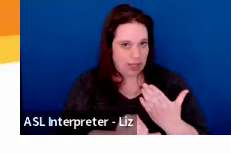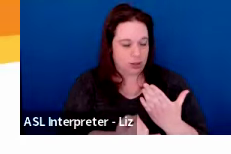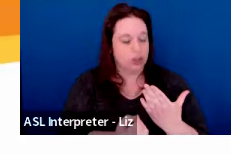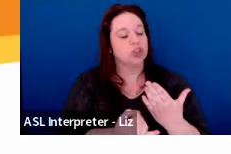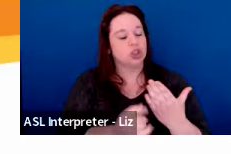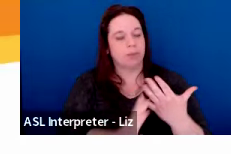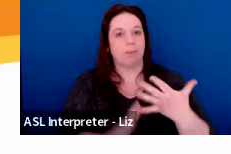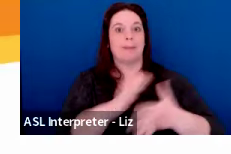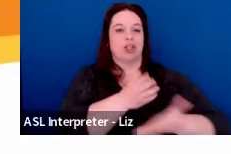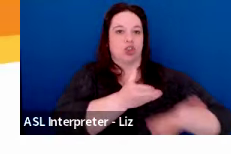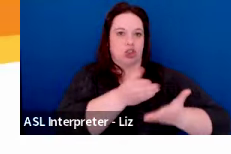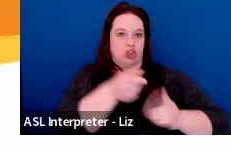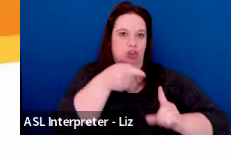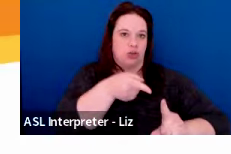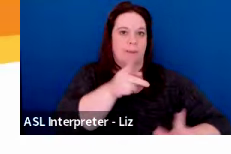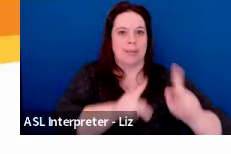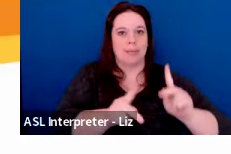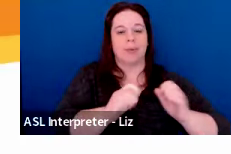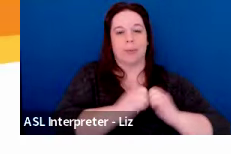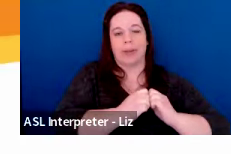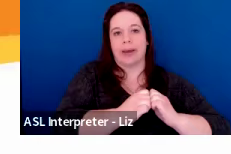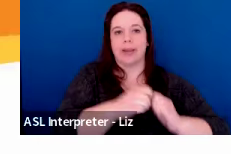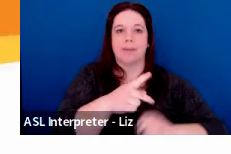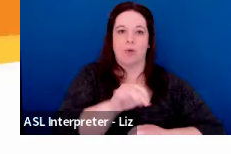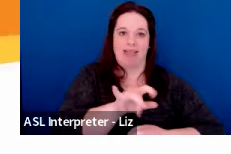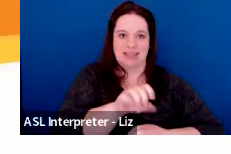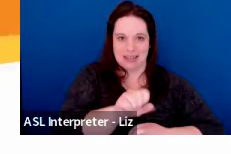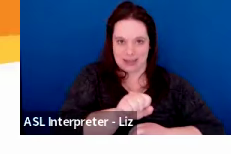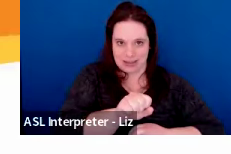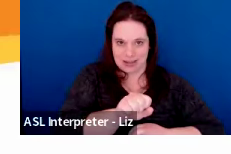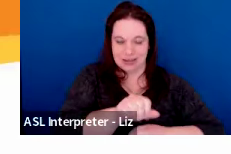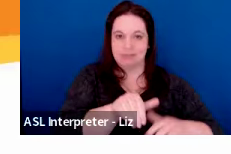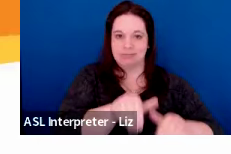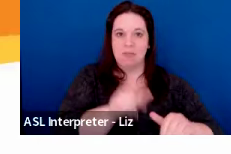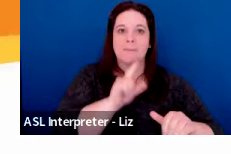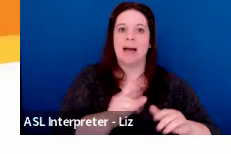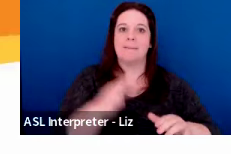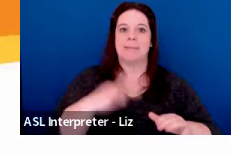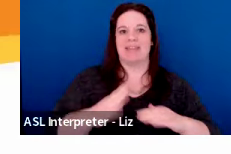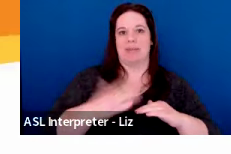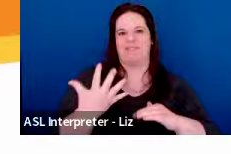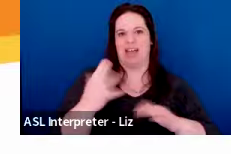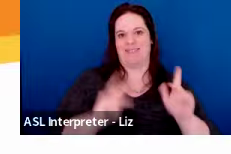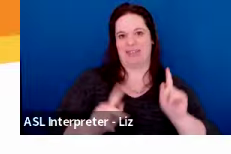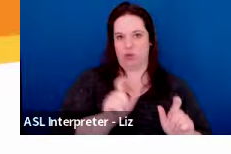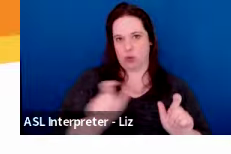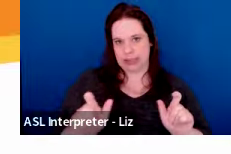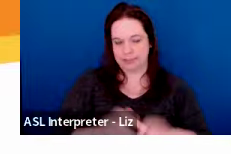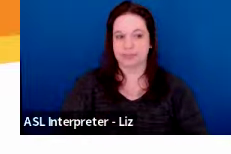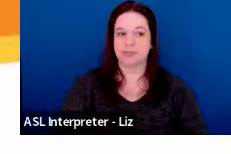primarily serve individuals with paralysis, and it must benefit at least 5 individuals.